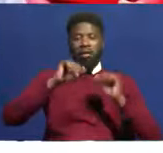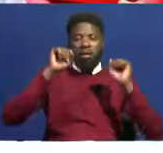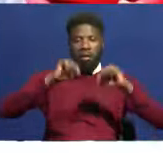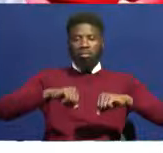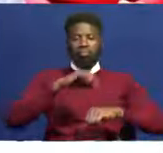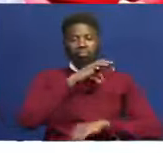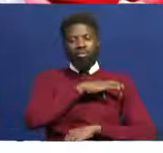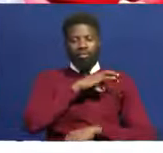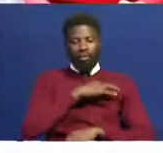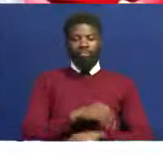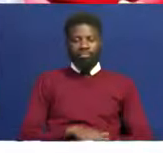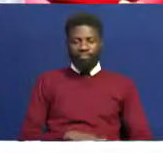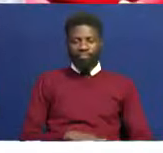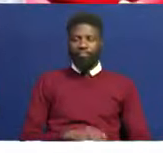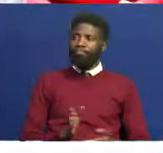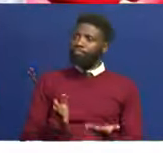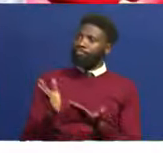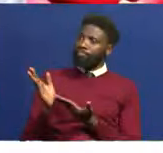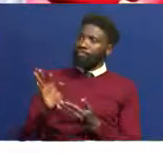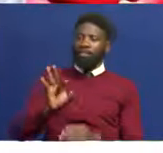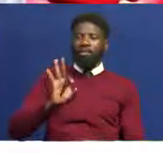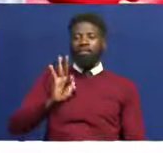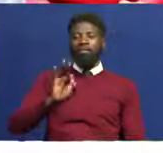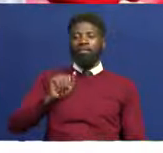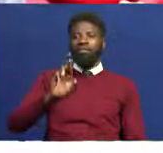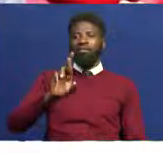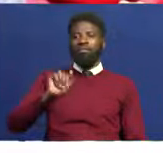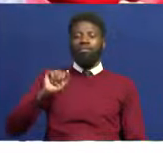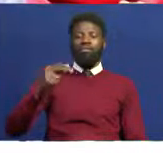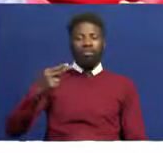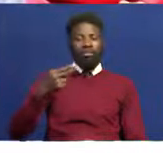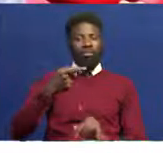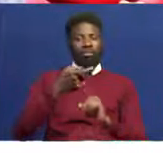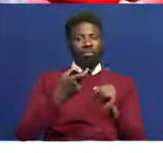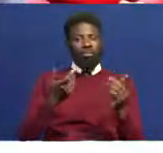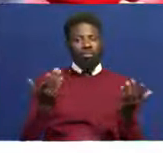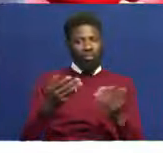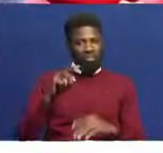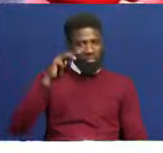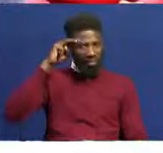Yusuf Farah reporting for KBC Channel 1 in the county of Mandera.